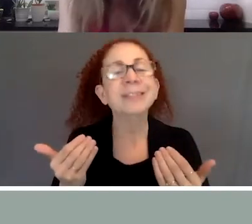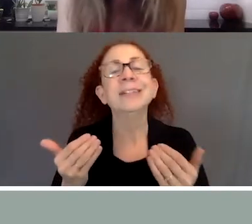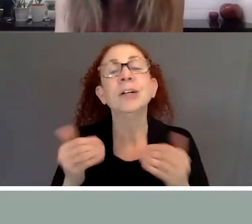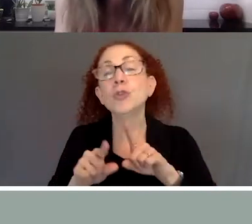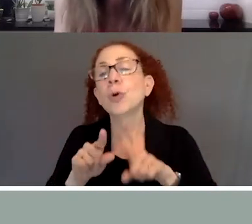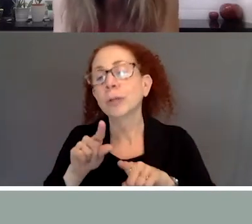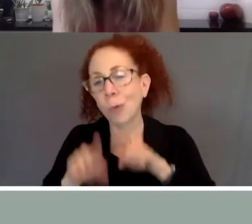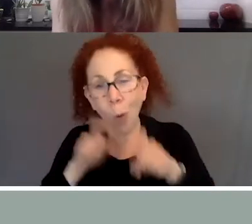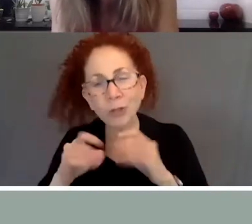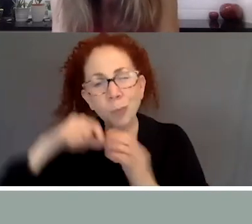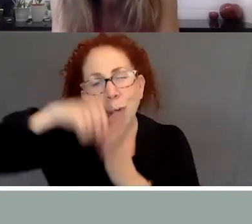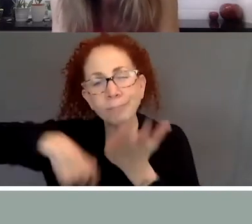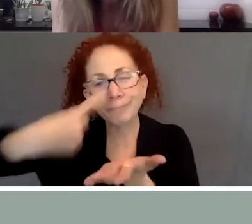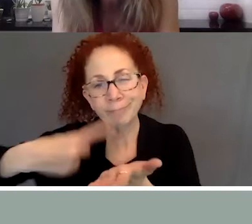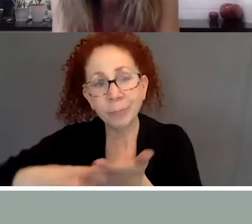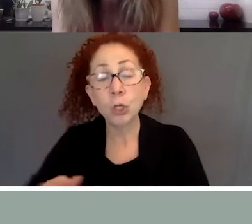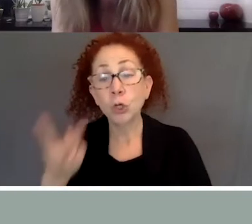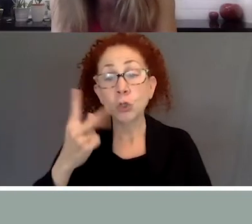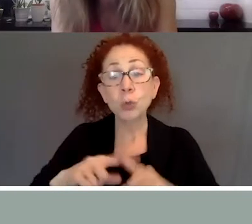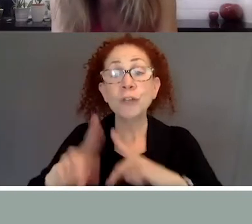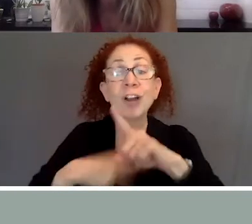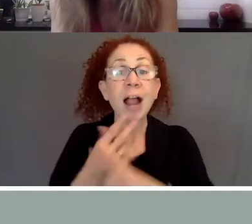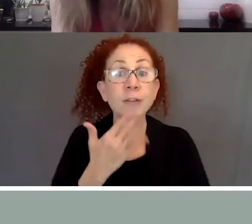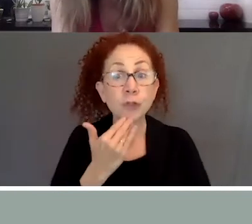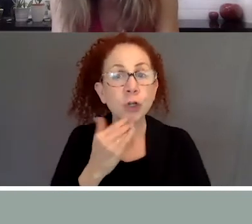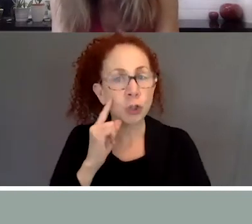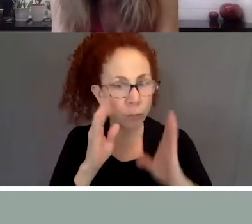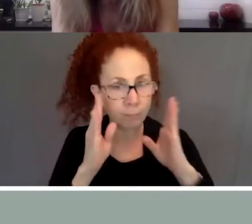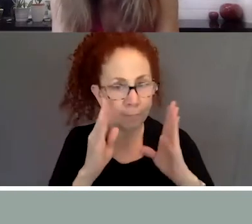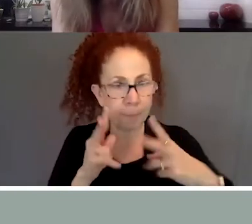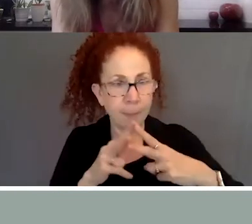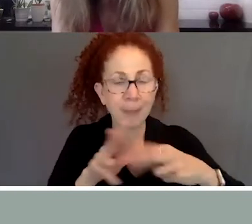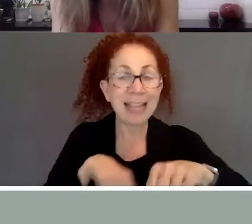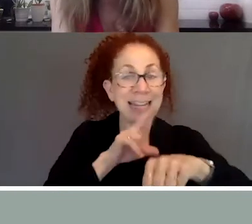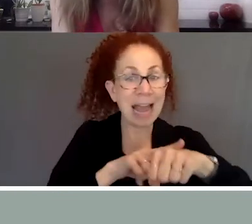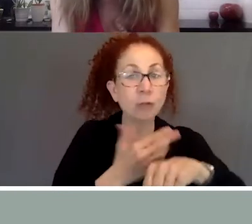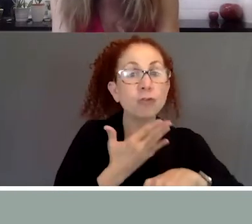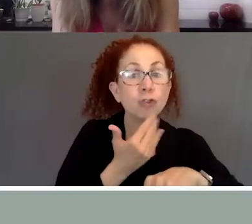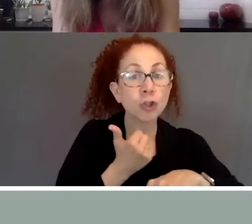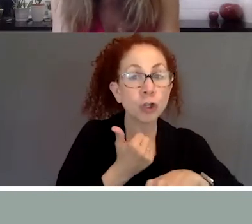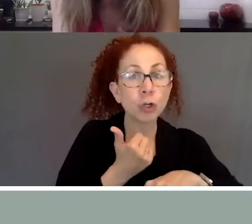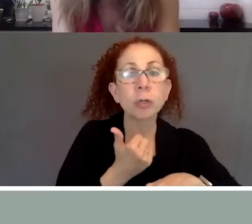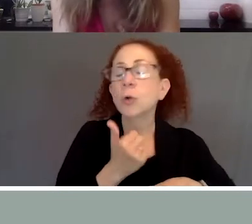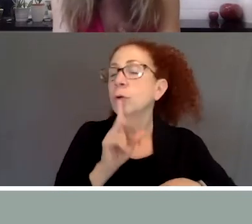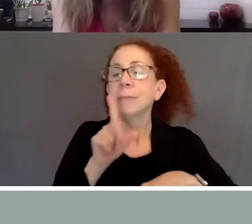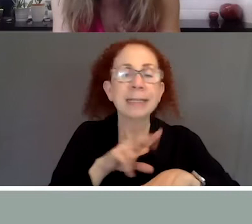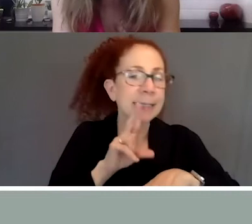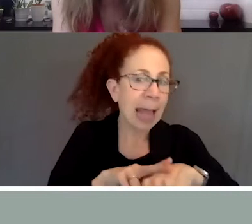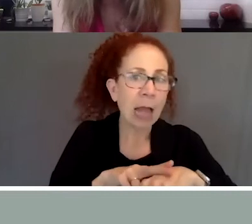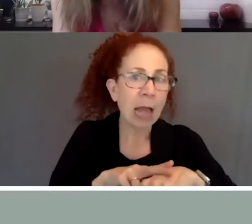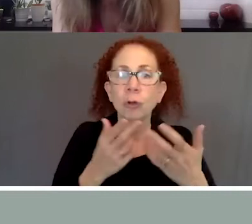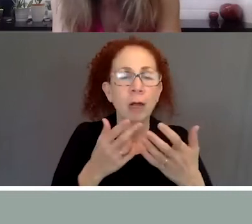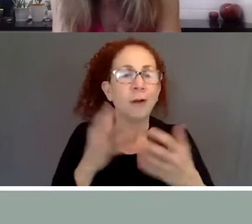Q&A. But there are two types of sugar for you to be aware of. Natural sugar, which is natural, let's say in